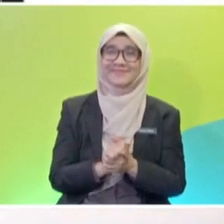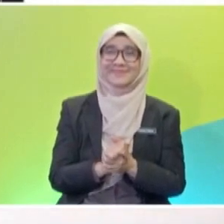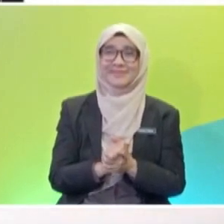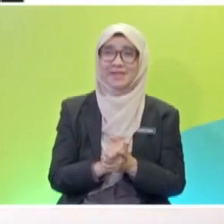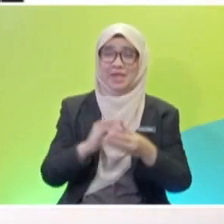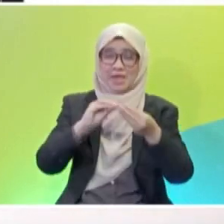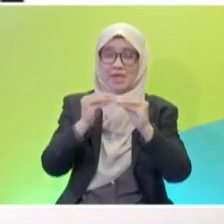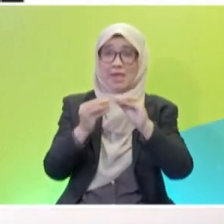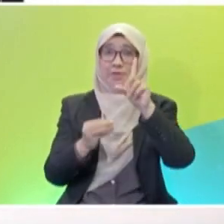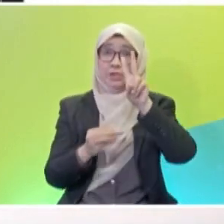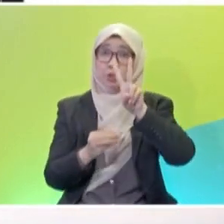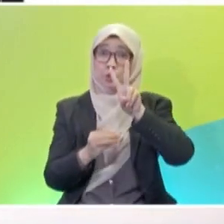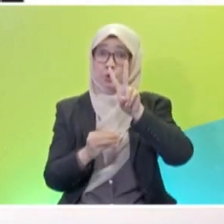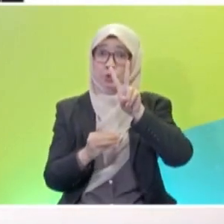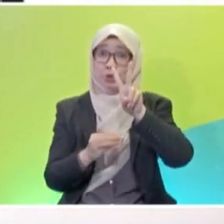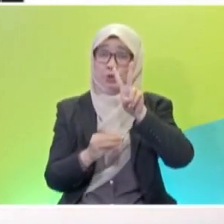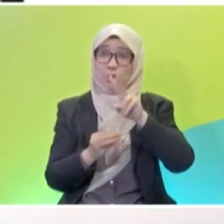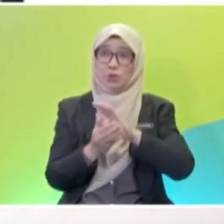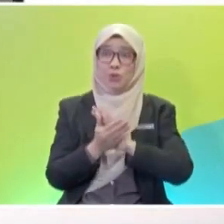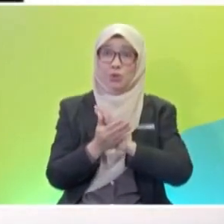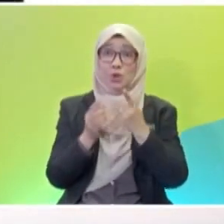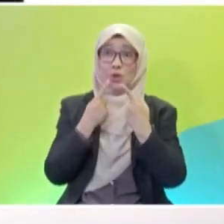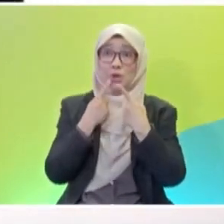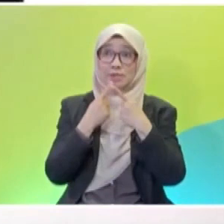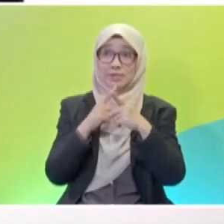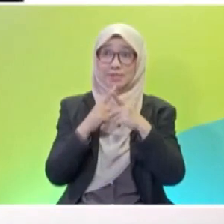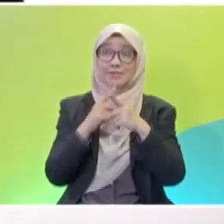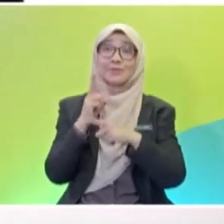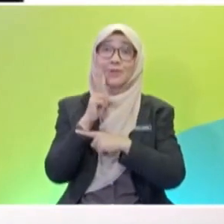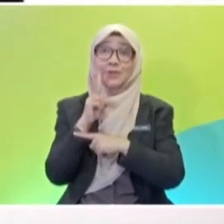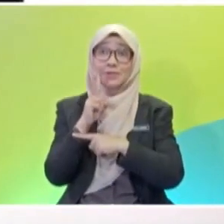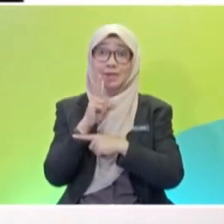number two. Anyone would like to try? Yeah, Vinosha?